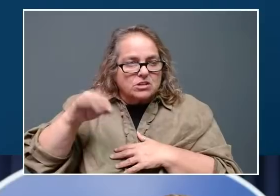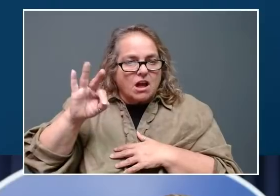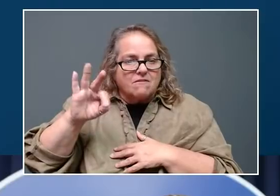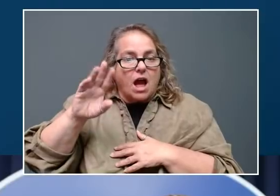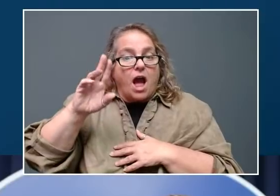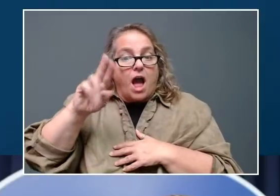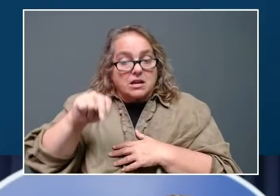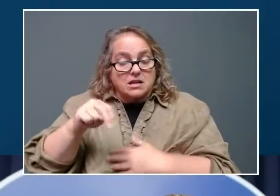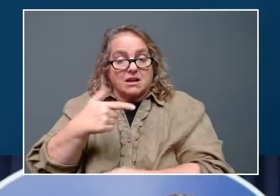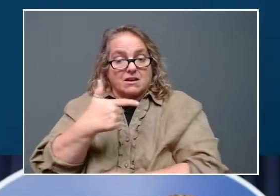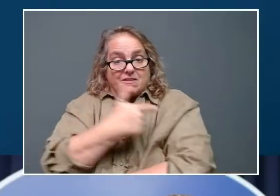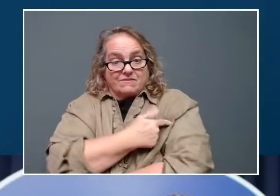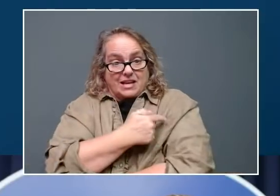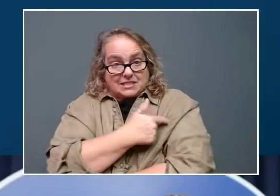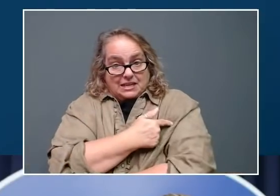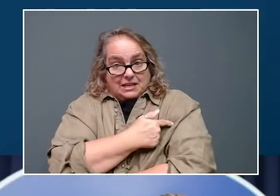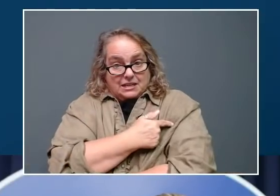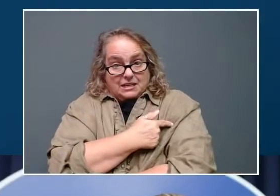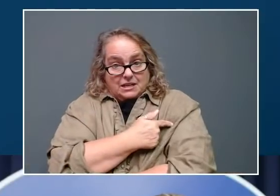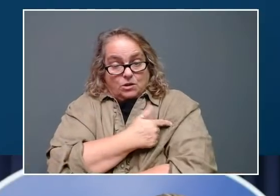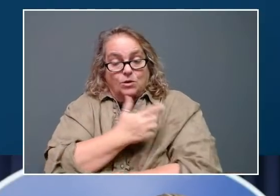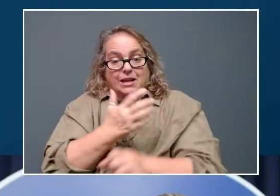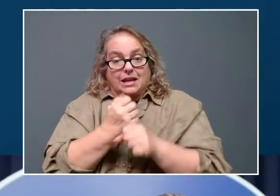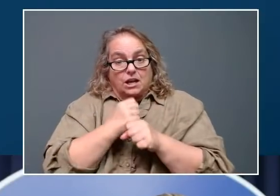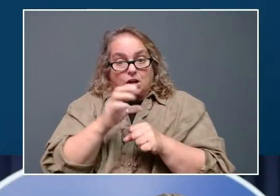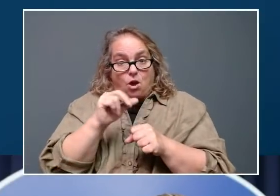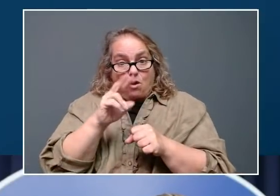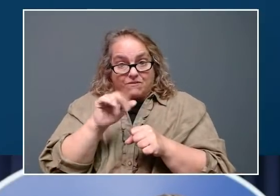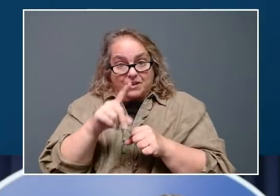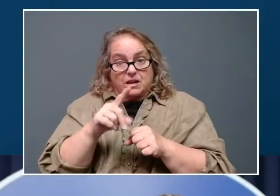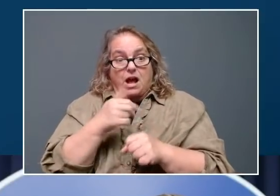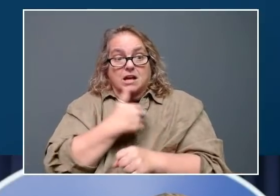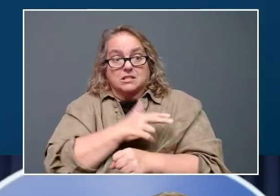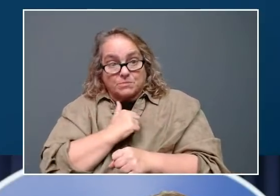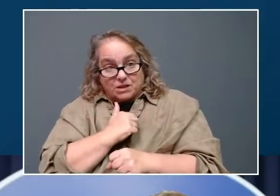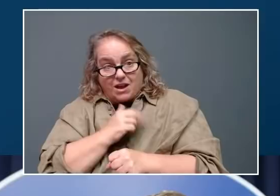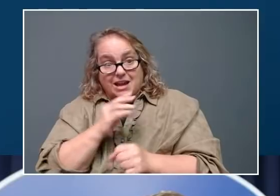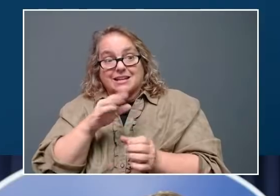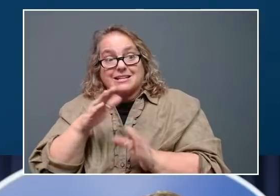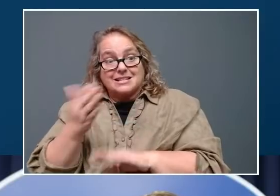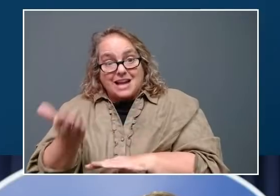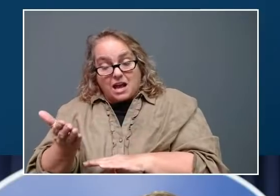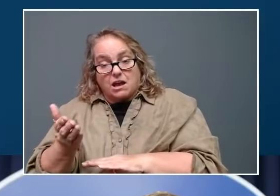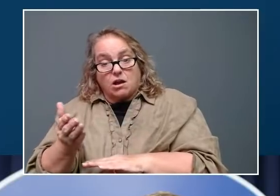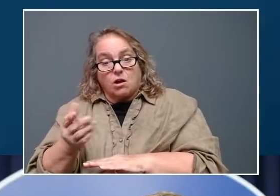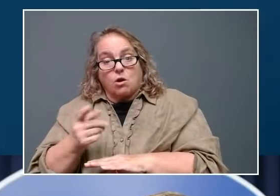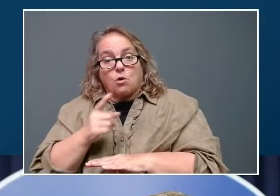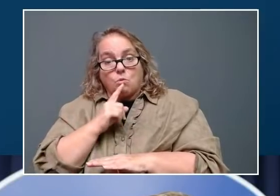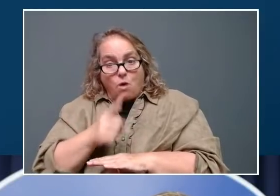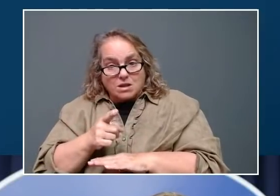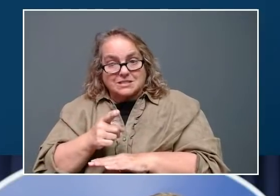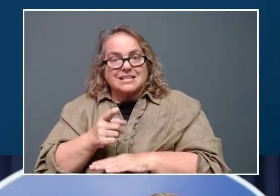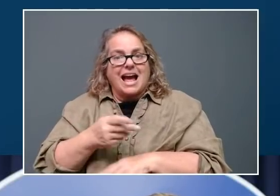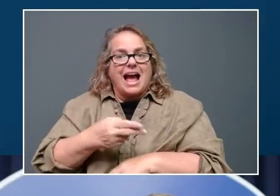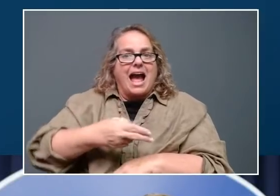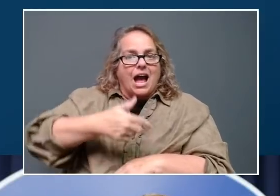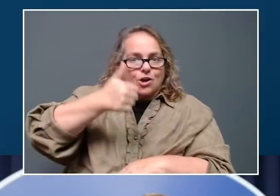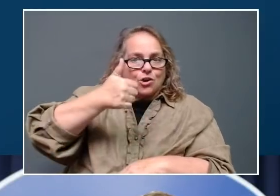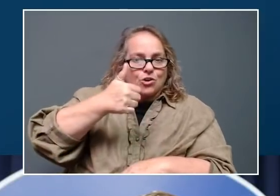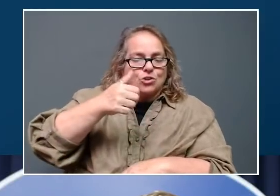unvaccinated individuals getting COVID, being hospitalized for COVID, and dying from COVID was higher. So it